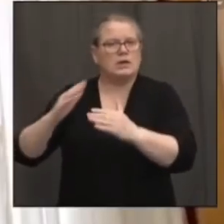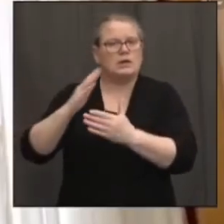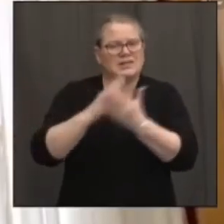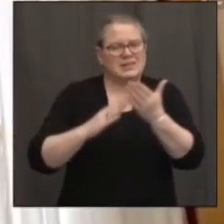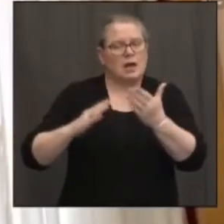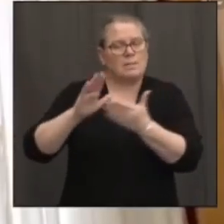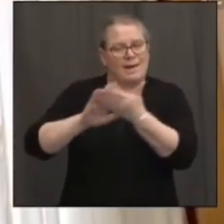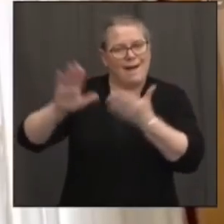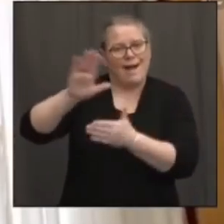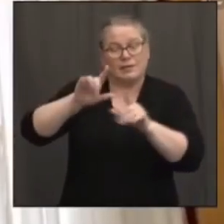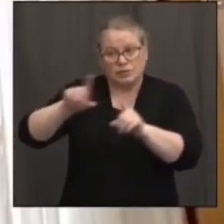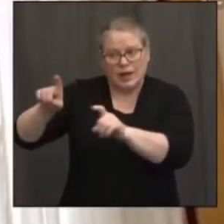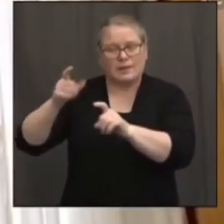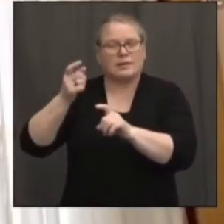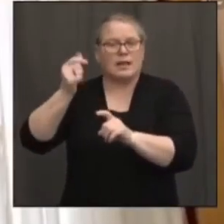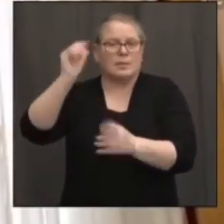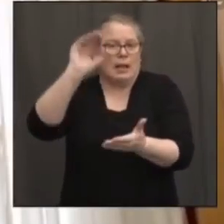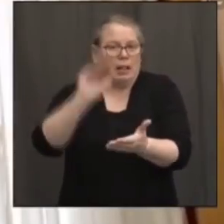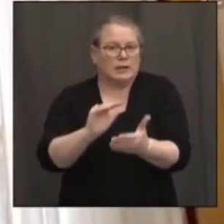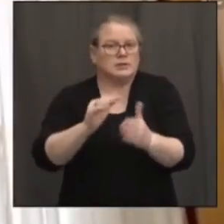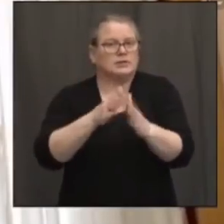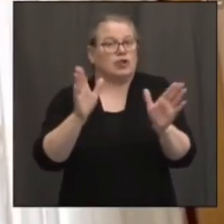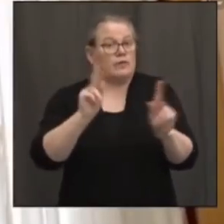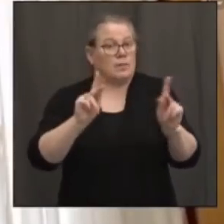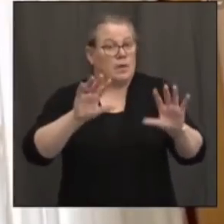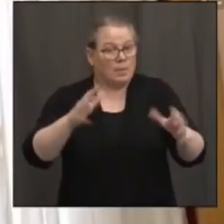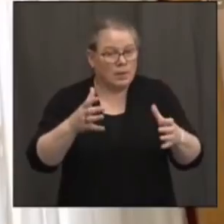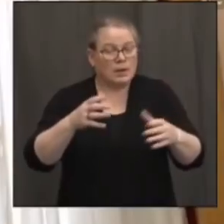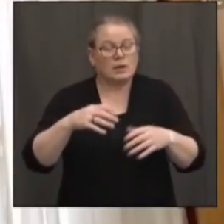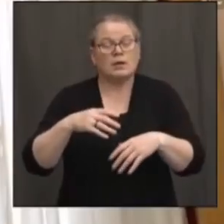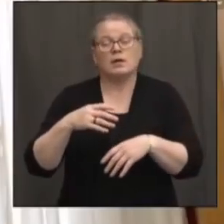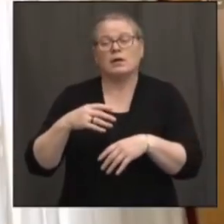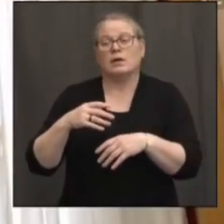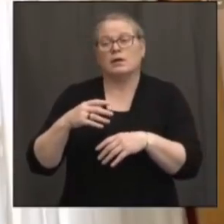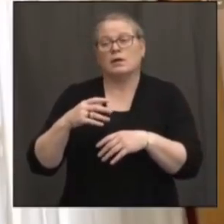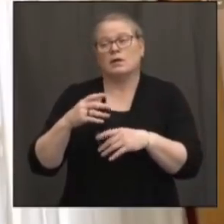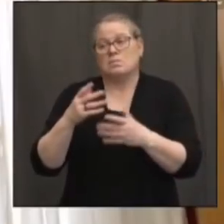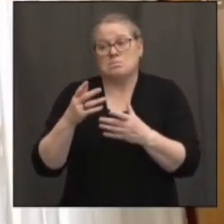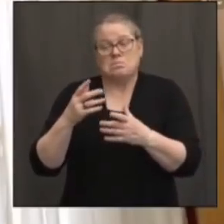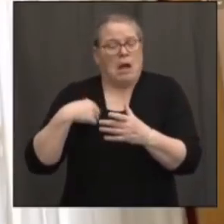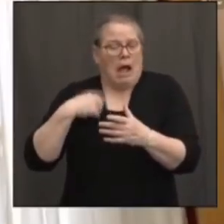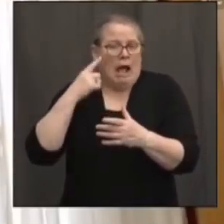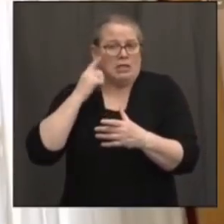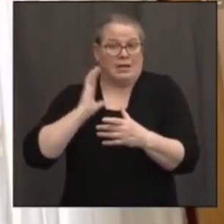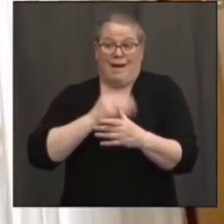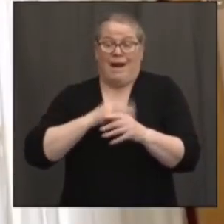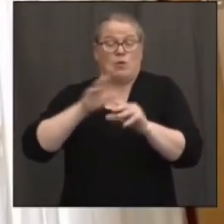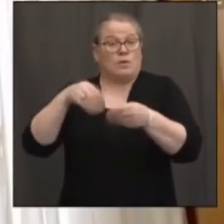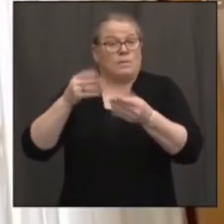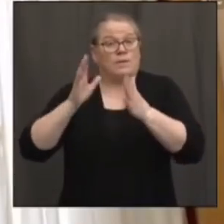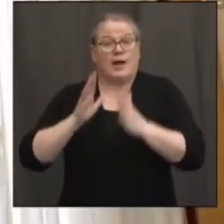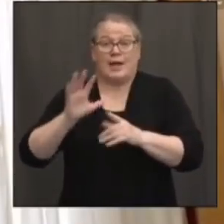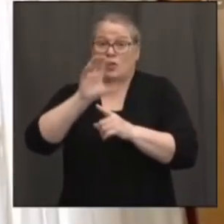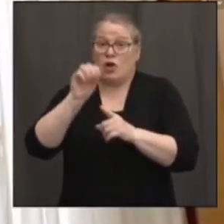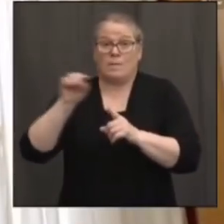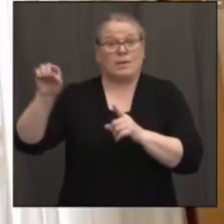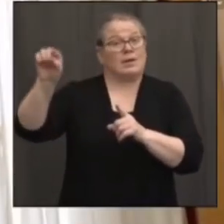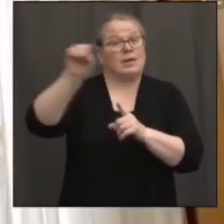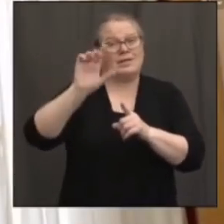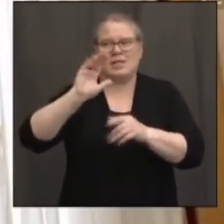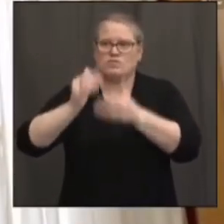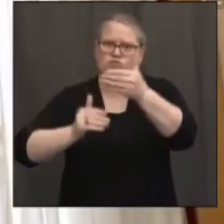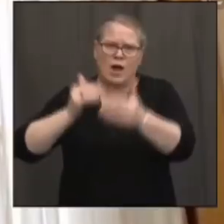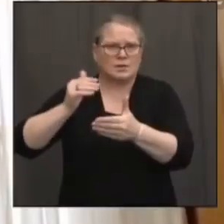little less going on at the kind of general public sites. But also I think, our providers, are continuously working on their processes,